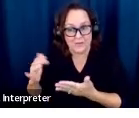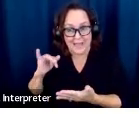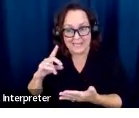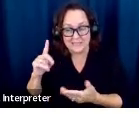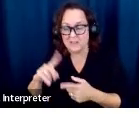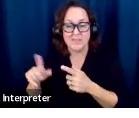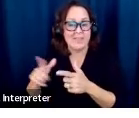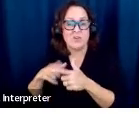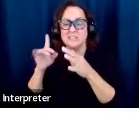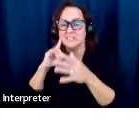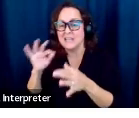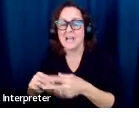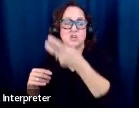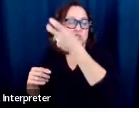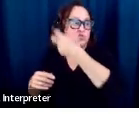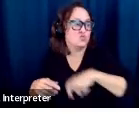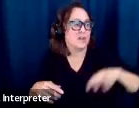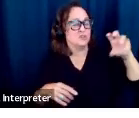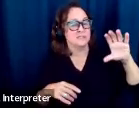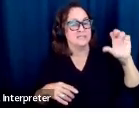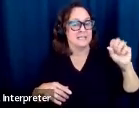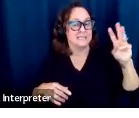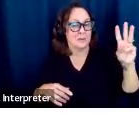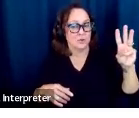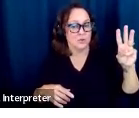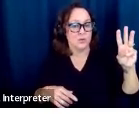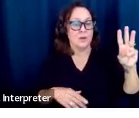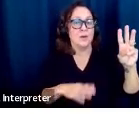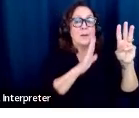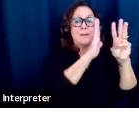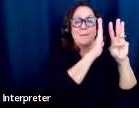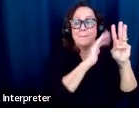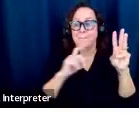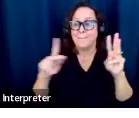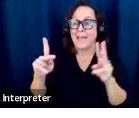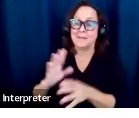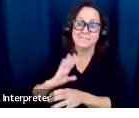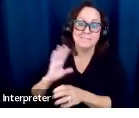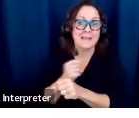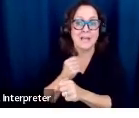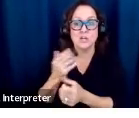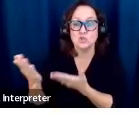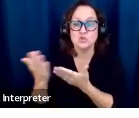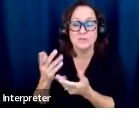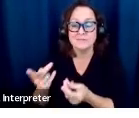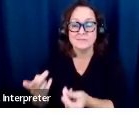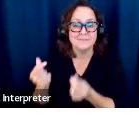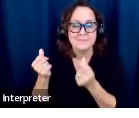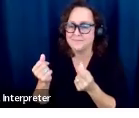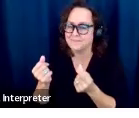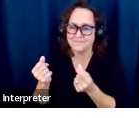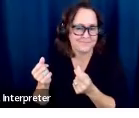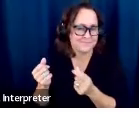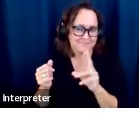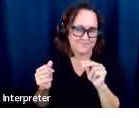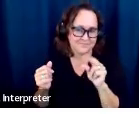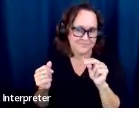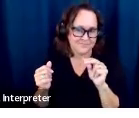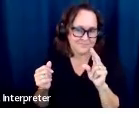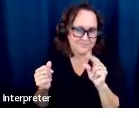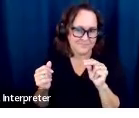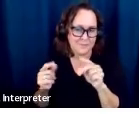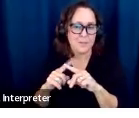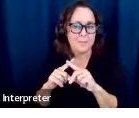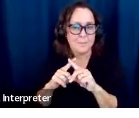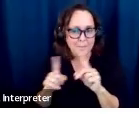then they decide to transition to the CSW. Their spot won't be held for them per se on the IDD waiver, but